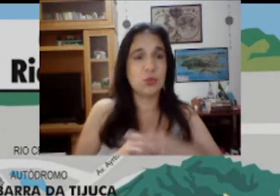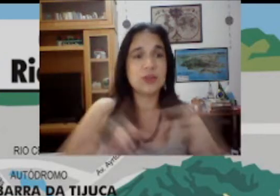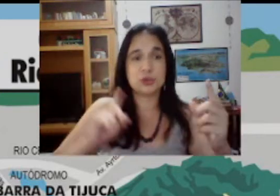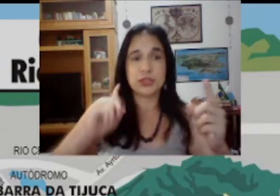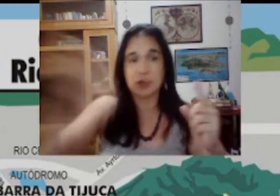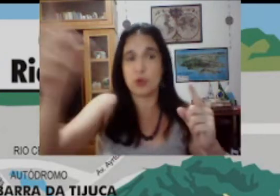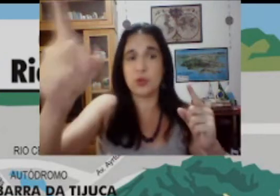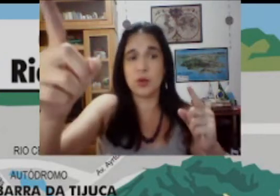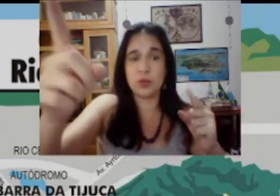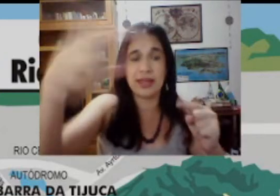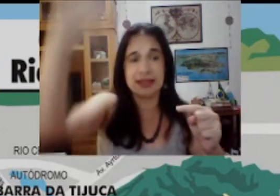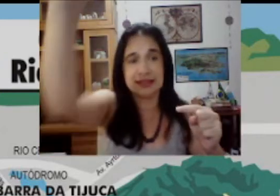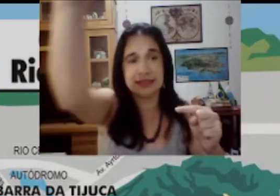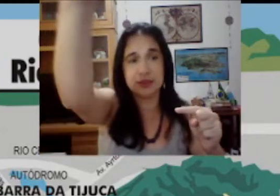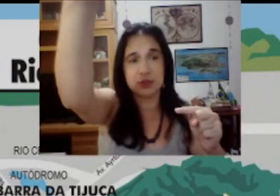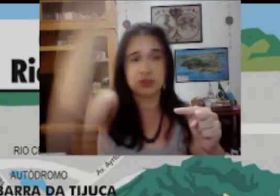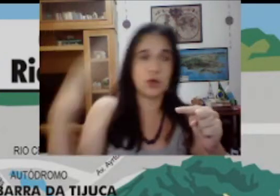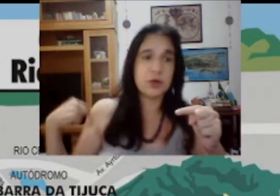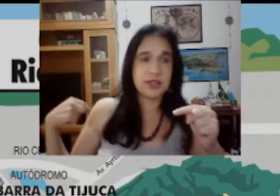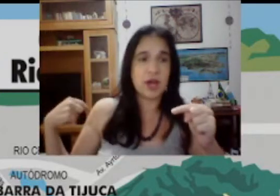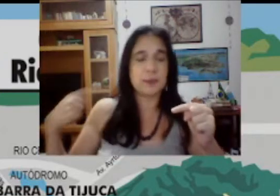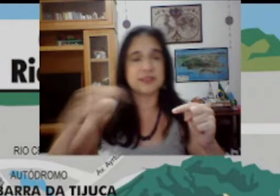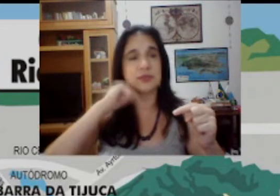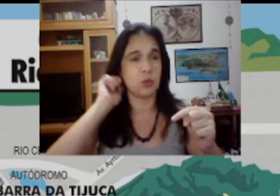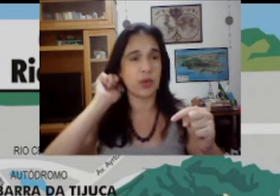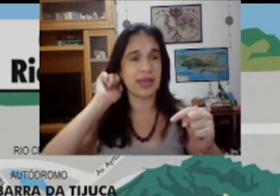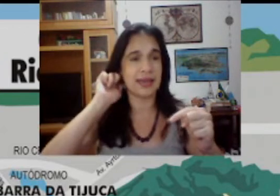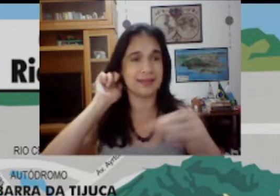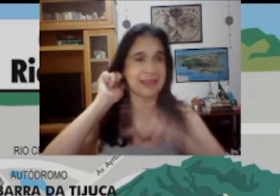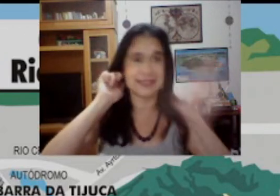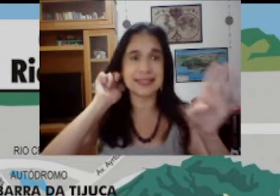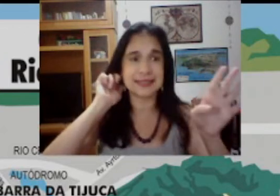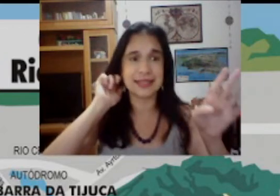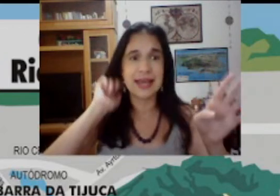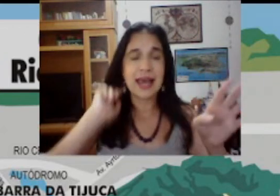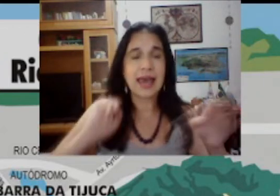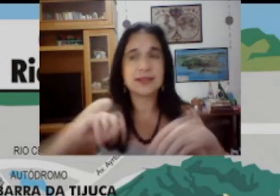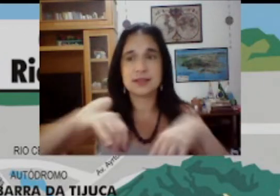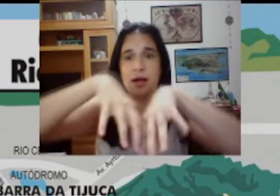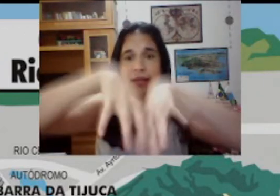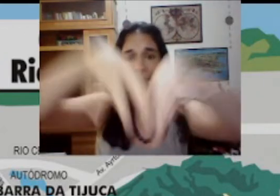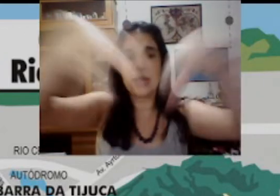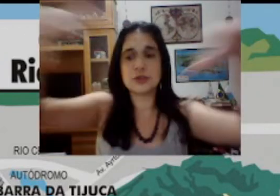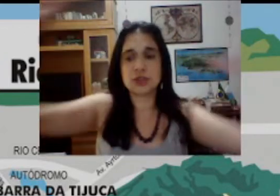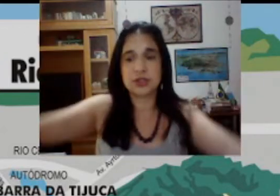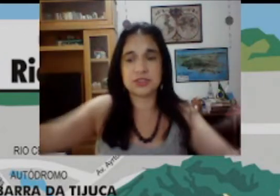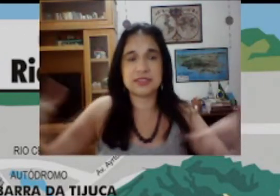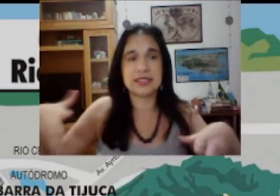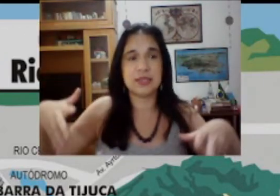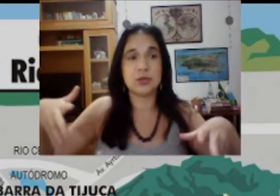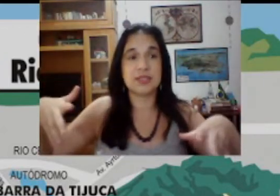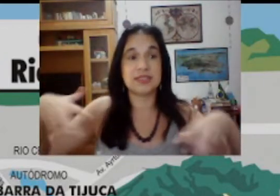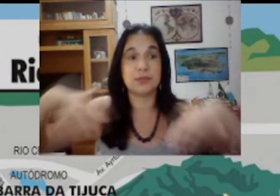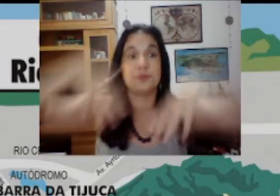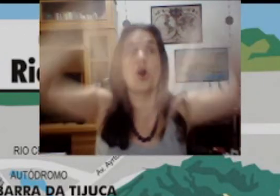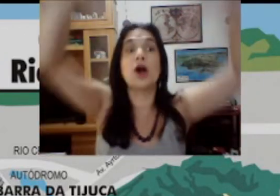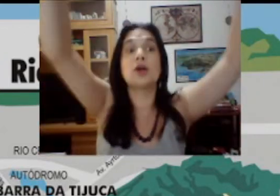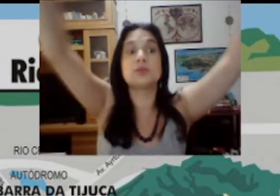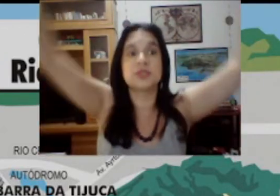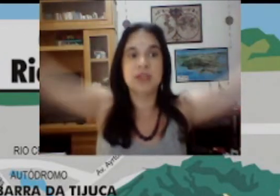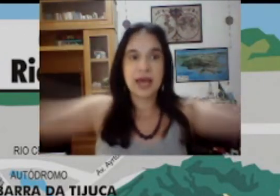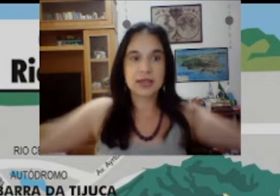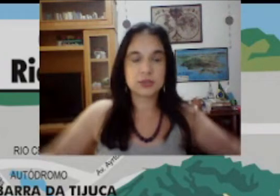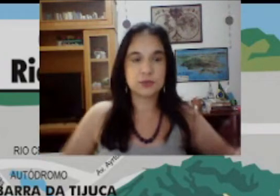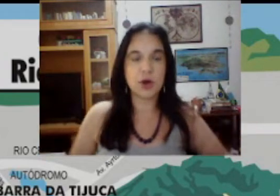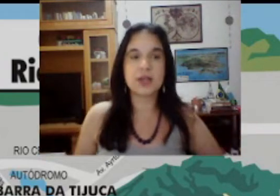is one street going one way and another street going the opposite way, and that's it. And in the outskirts of the city, you can see